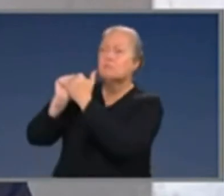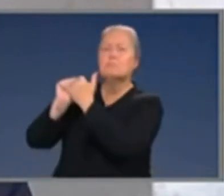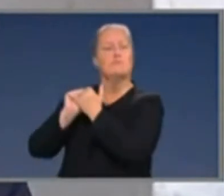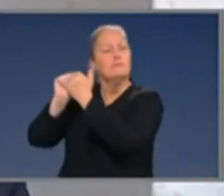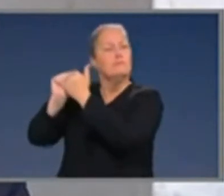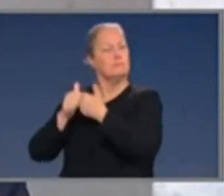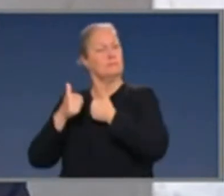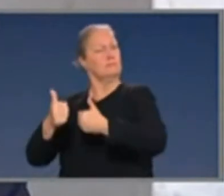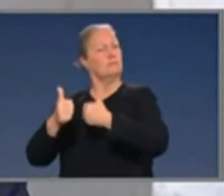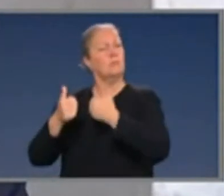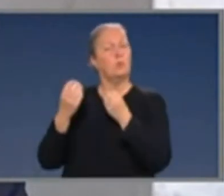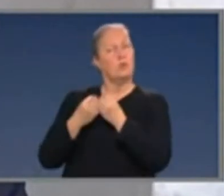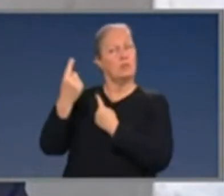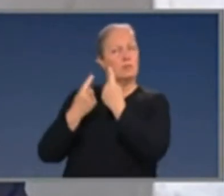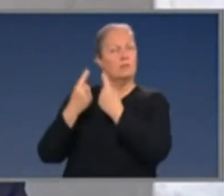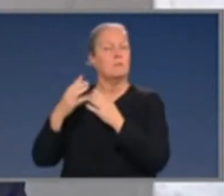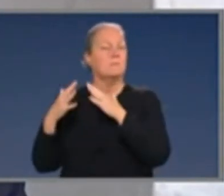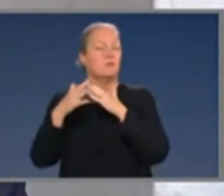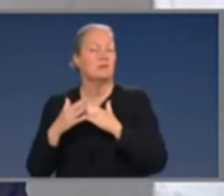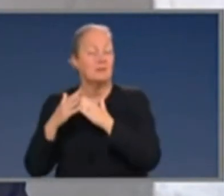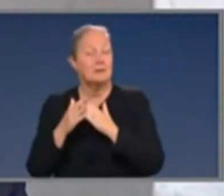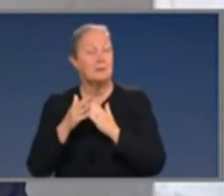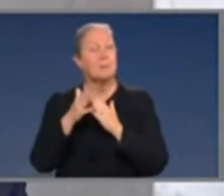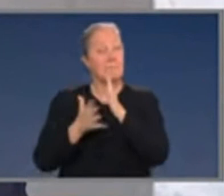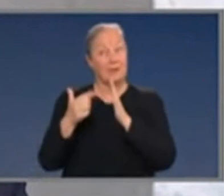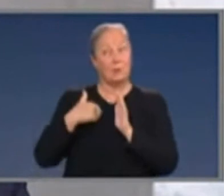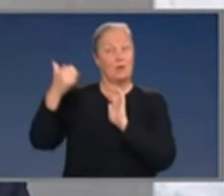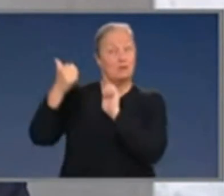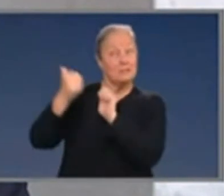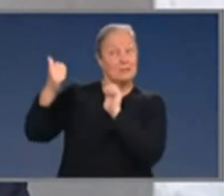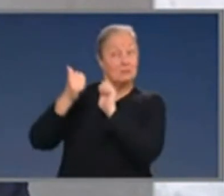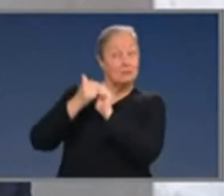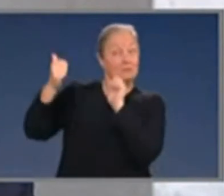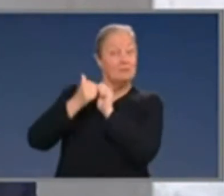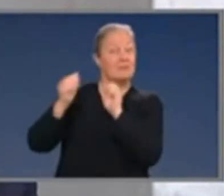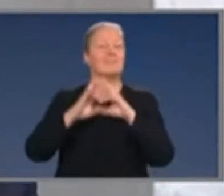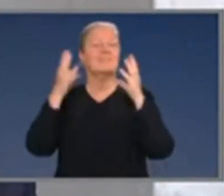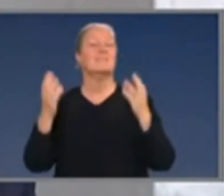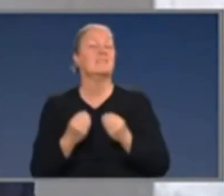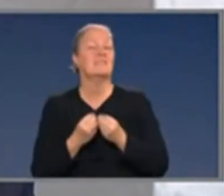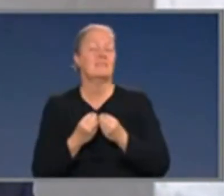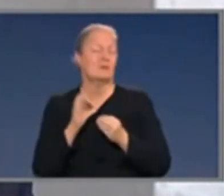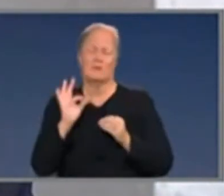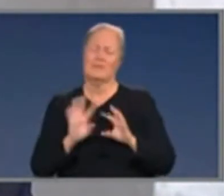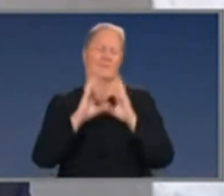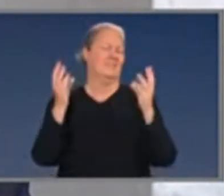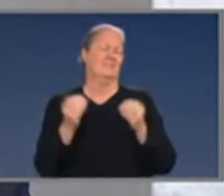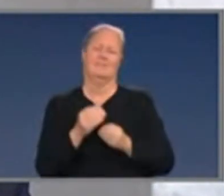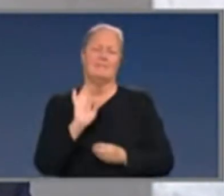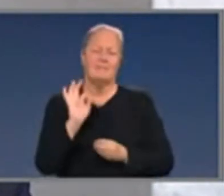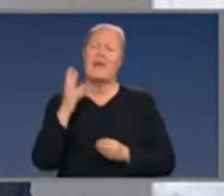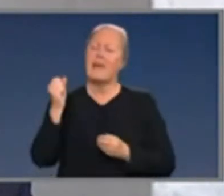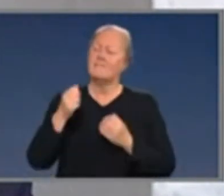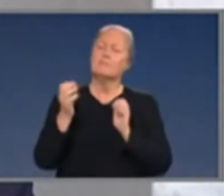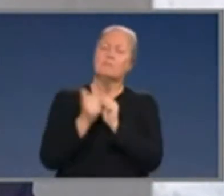United States, that doesn't mean we always share every view to its most minute detail. And there